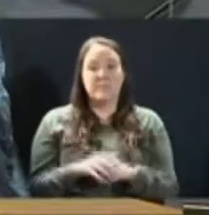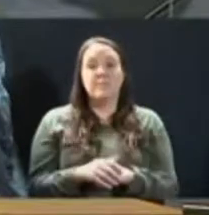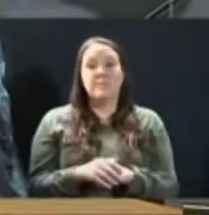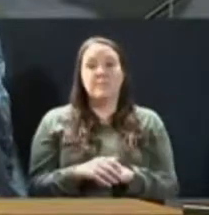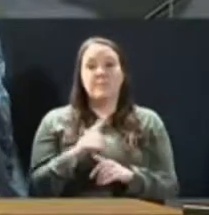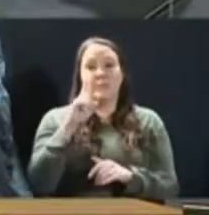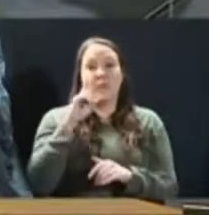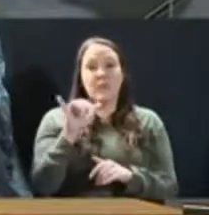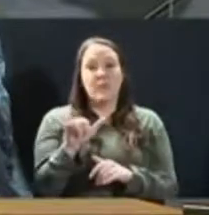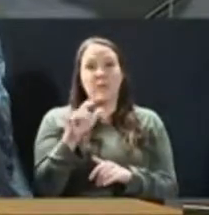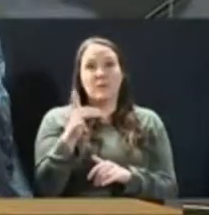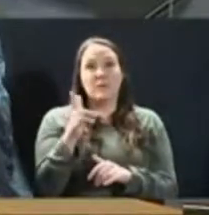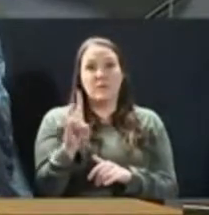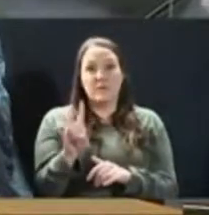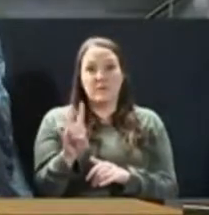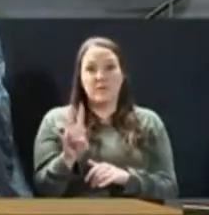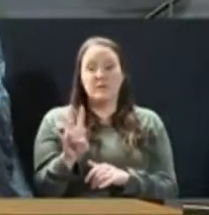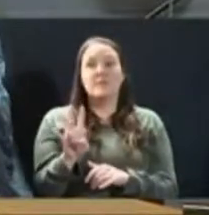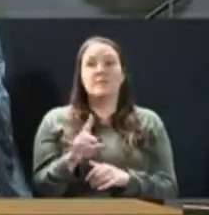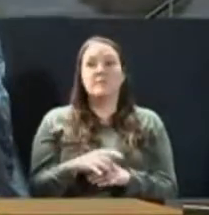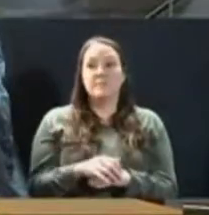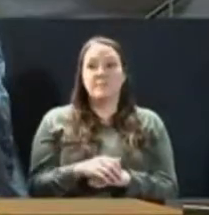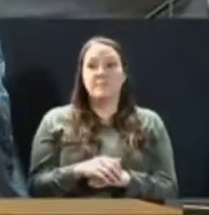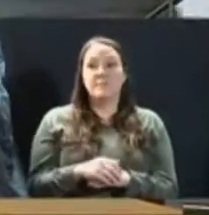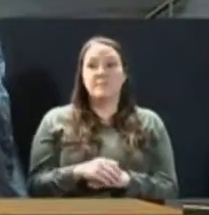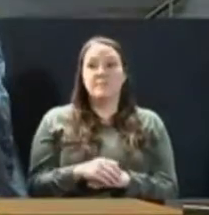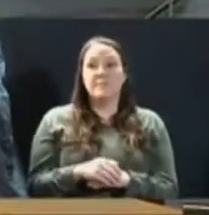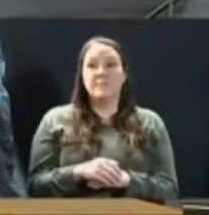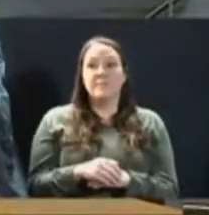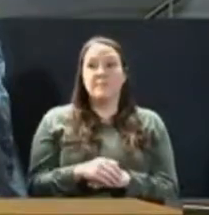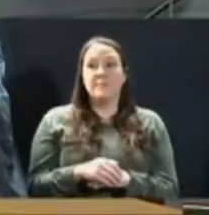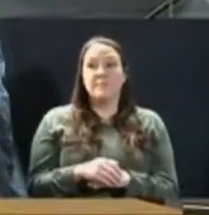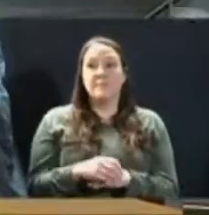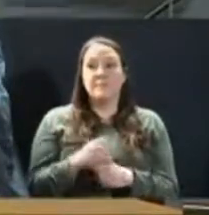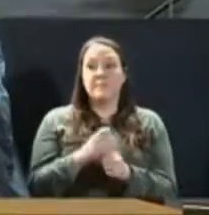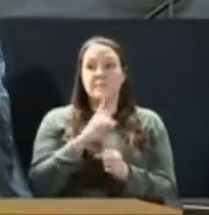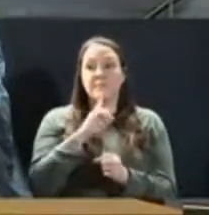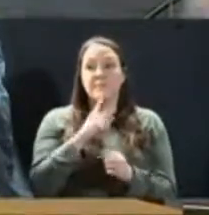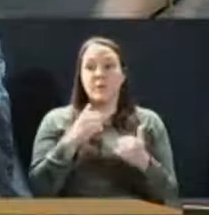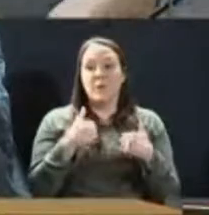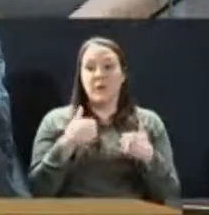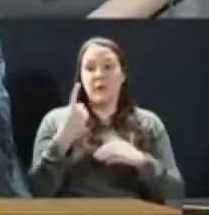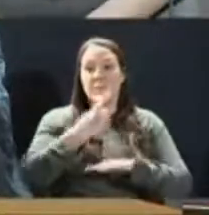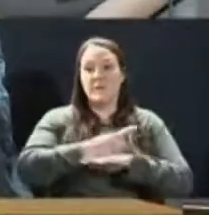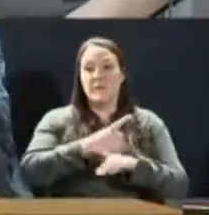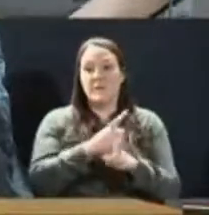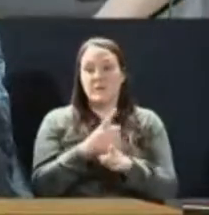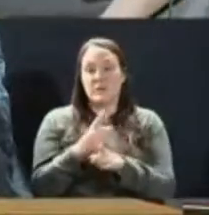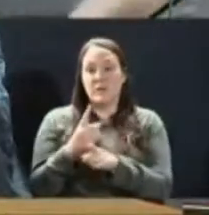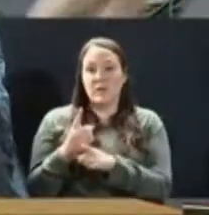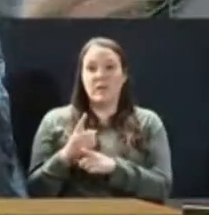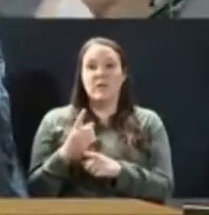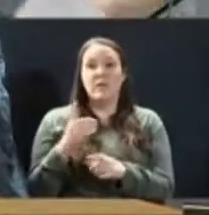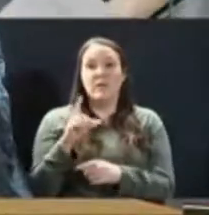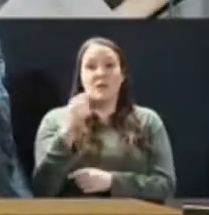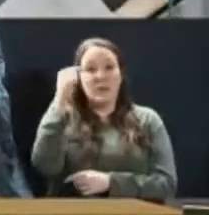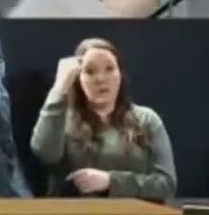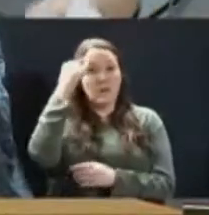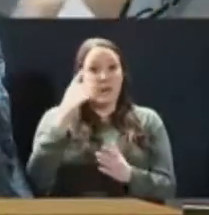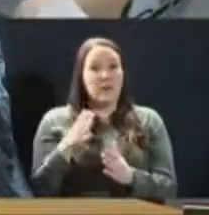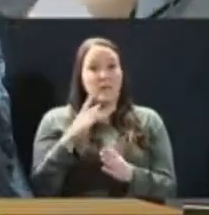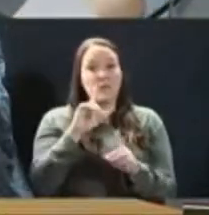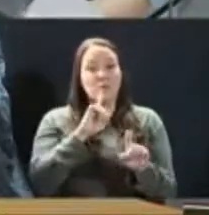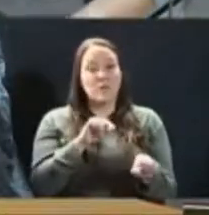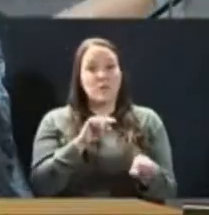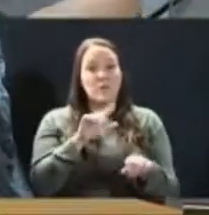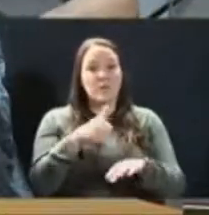that was the 27th. Hold on a minute. Let me make sure I've got my dates correct. I know the governor's order went into